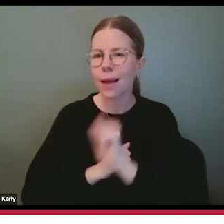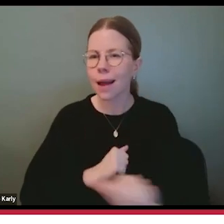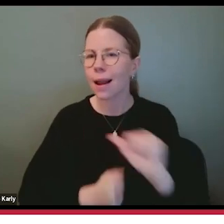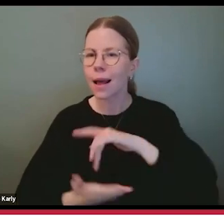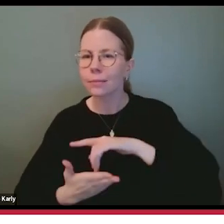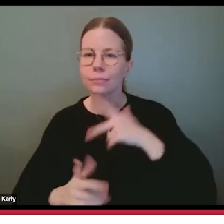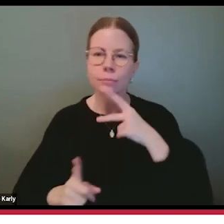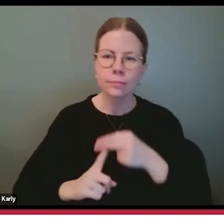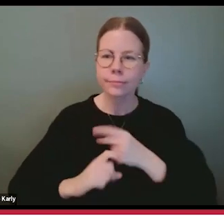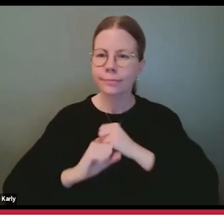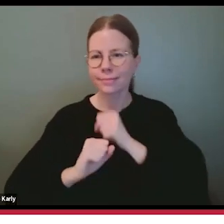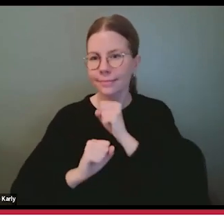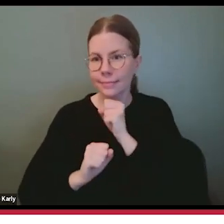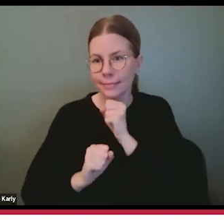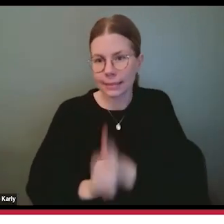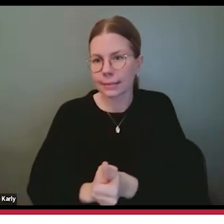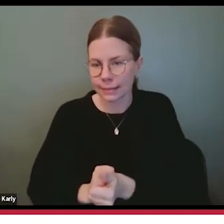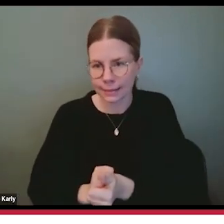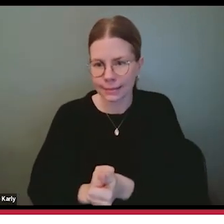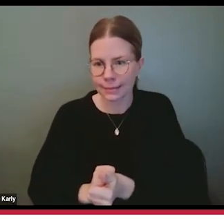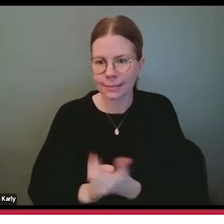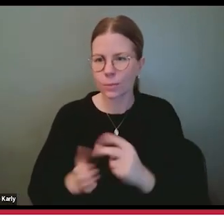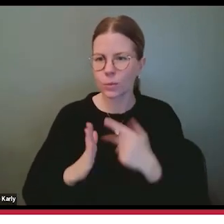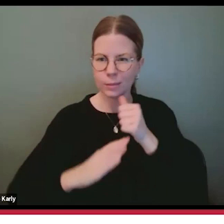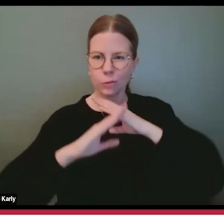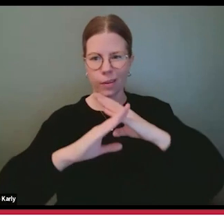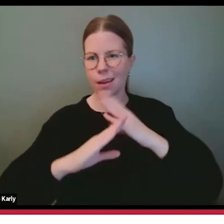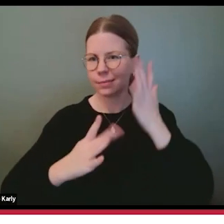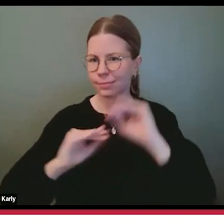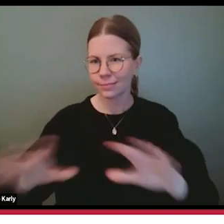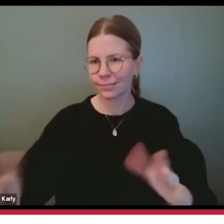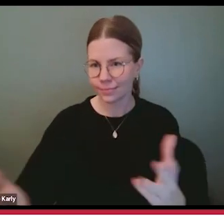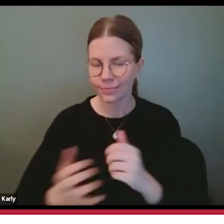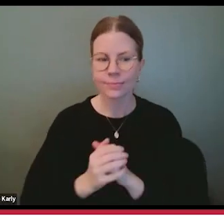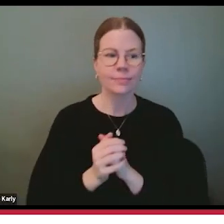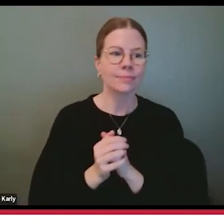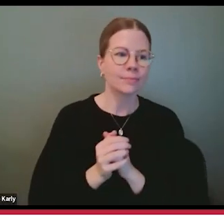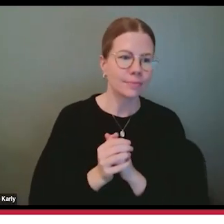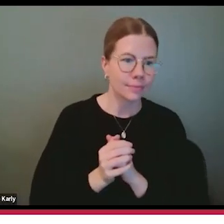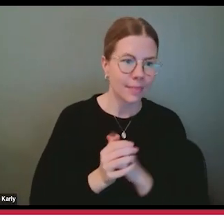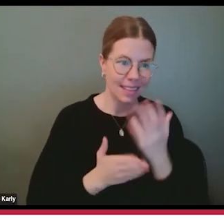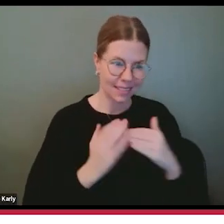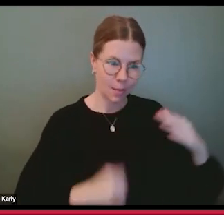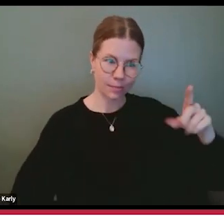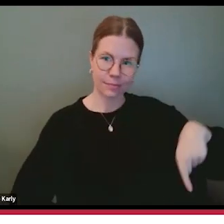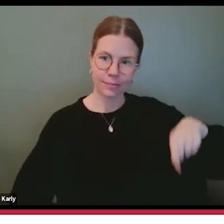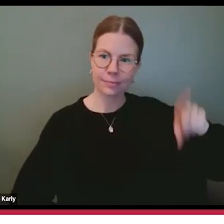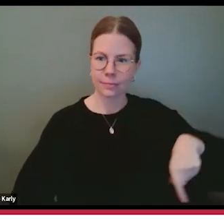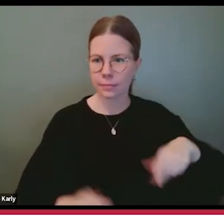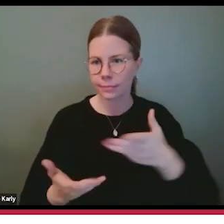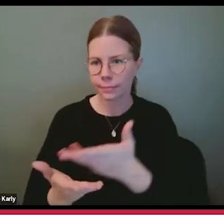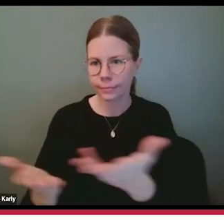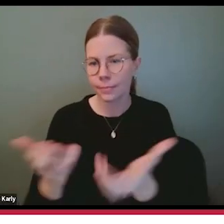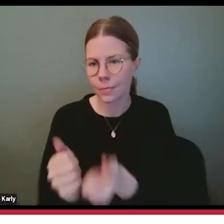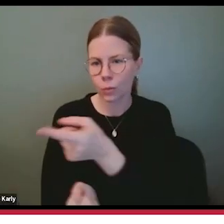And similar, you've probably never heard of some of these viruses. I had never heard of some of these viruses. And that's